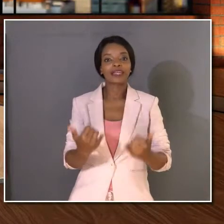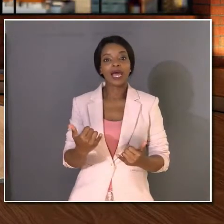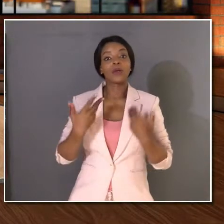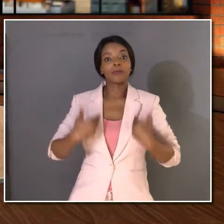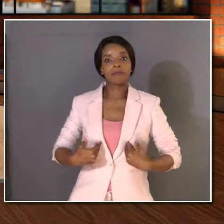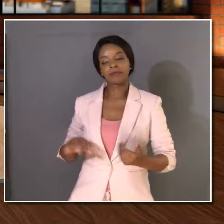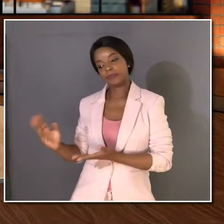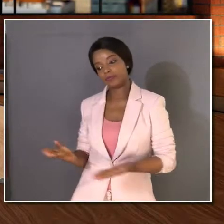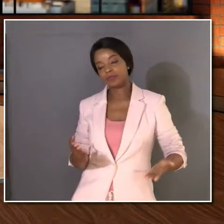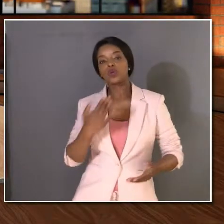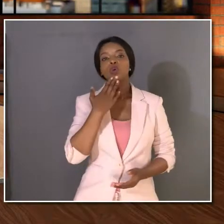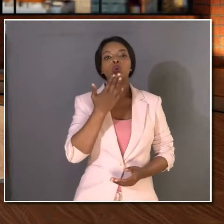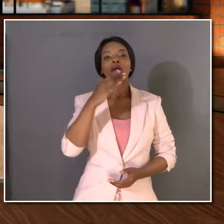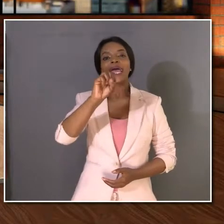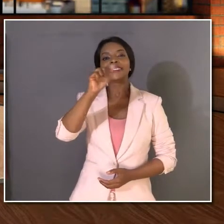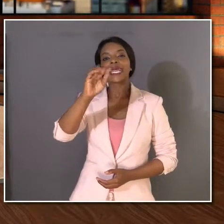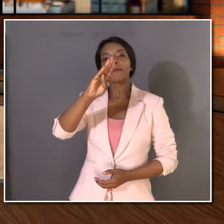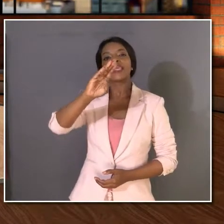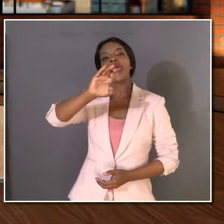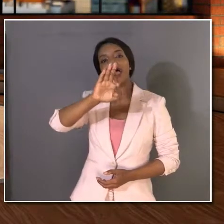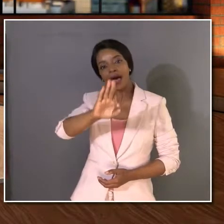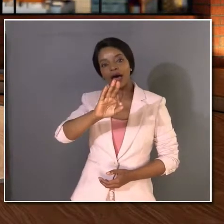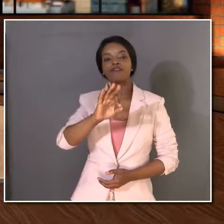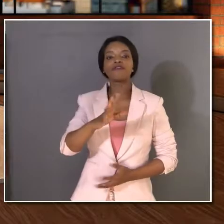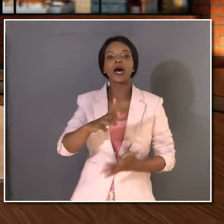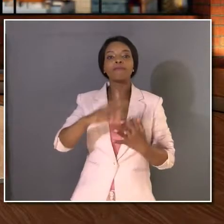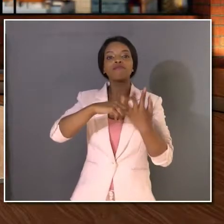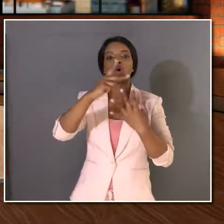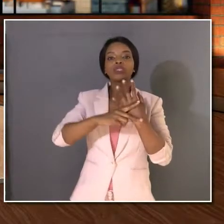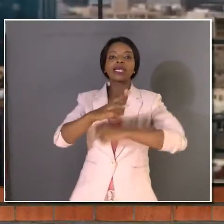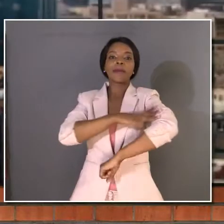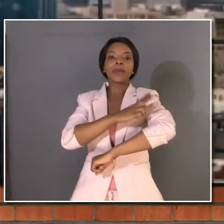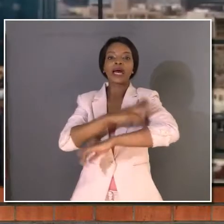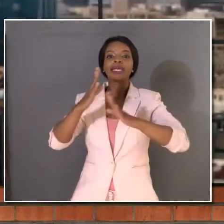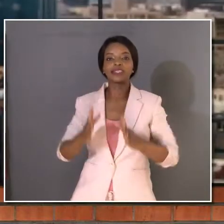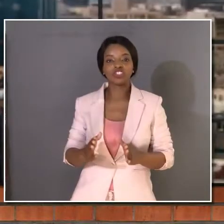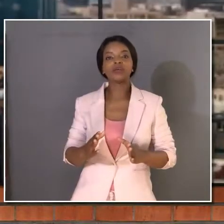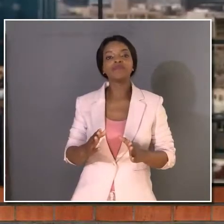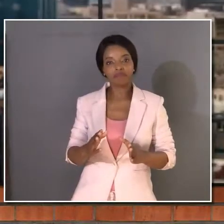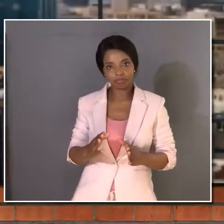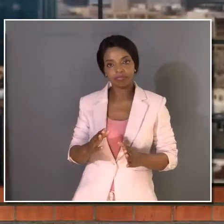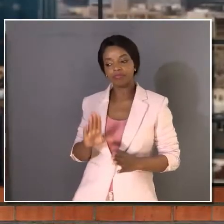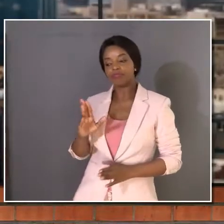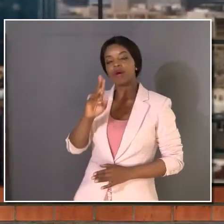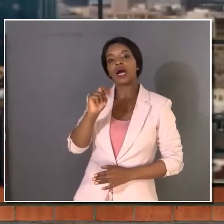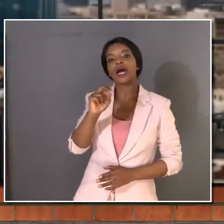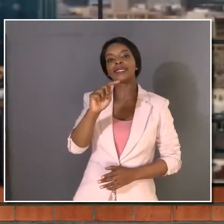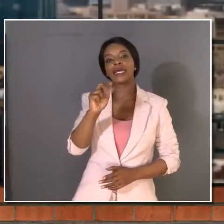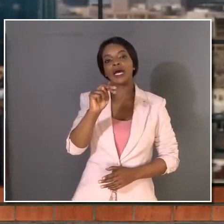Ntandokazi Nodada, SABF Social Innovation Project Manager, who will be making these